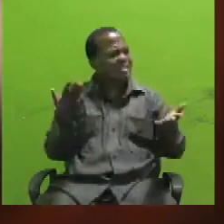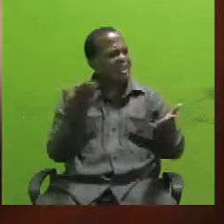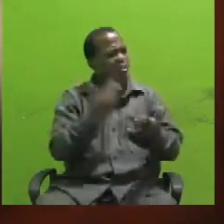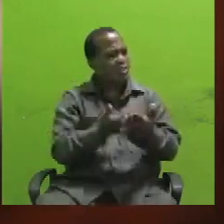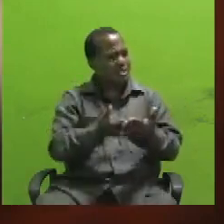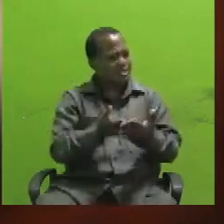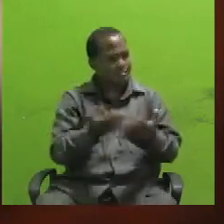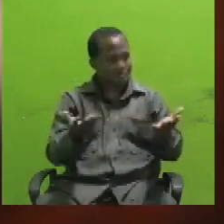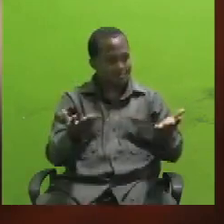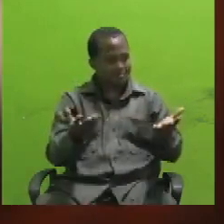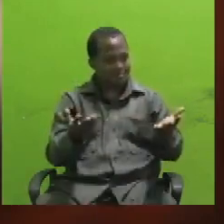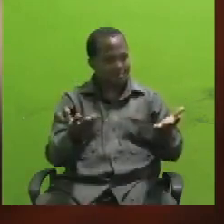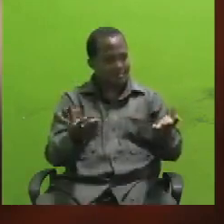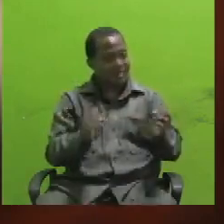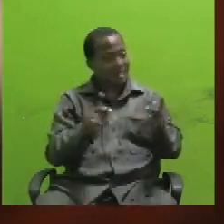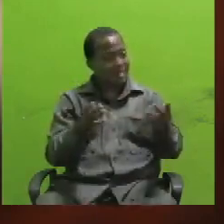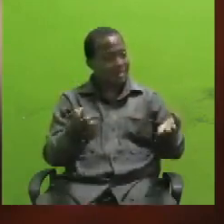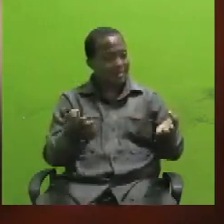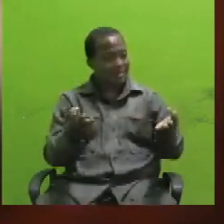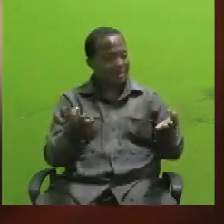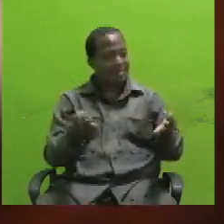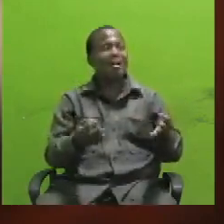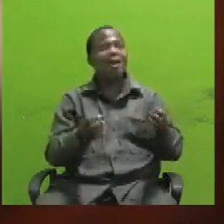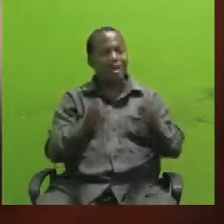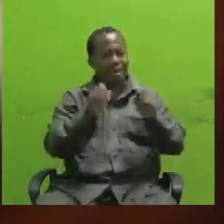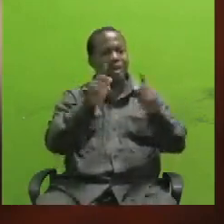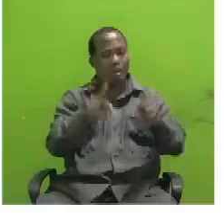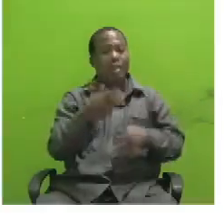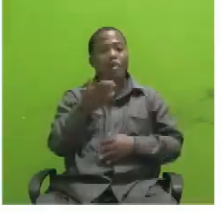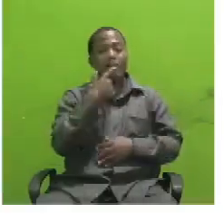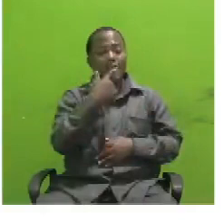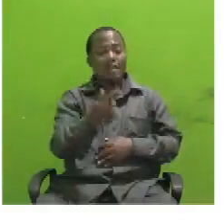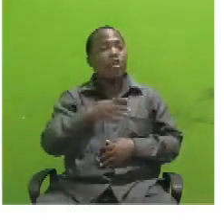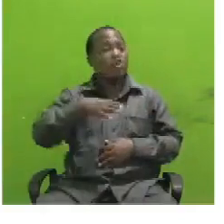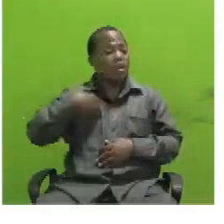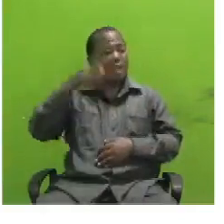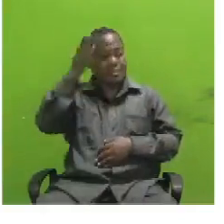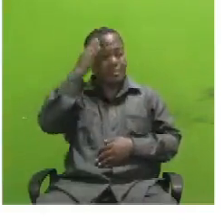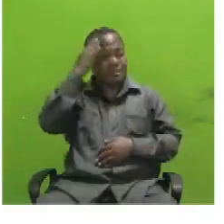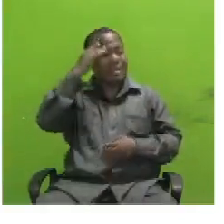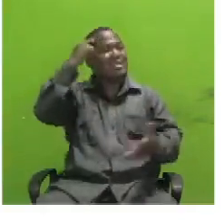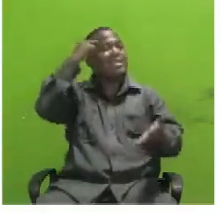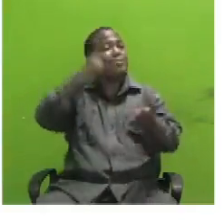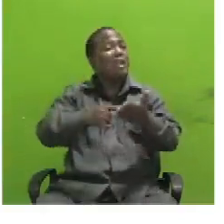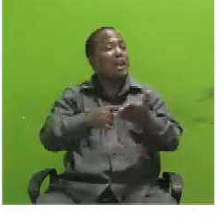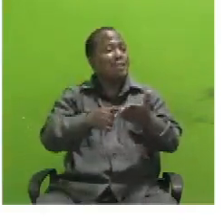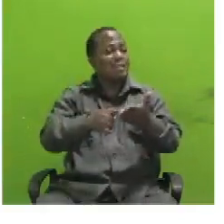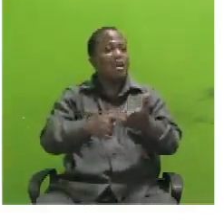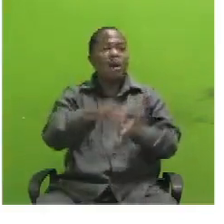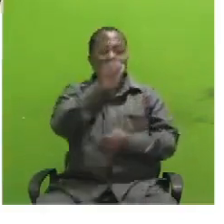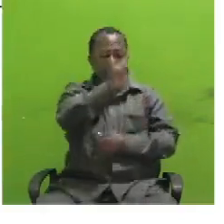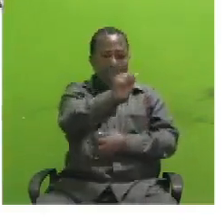please. Yeah? Yes, he said that he wanted to know the meaning of